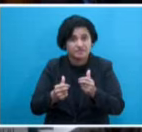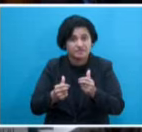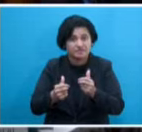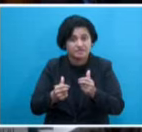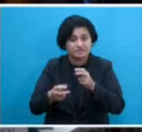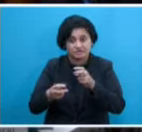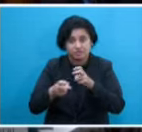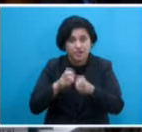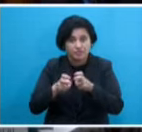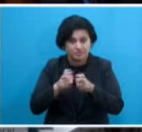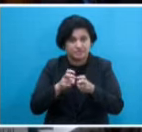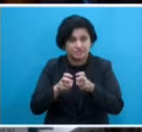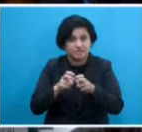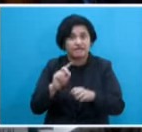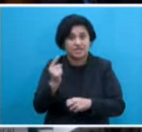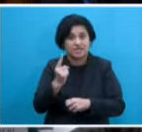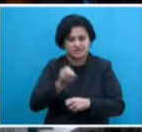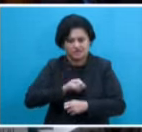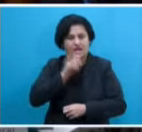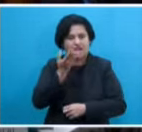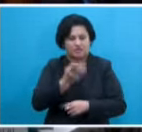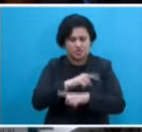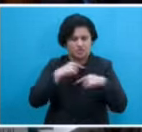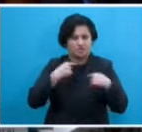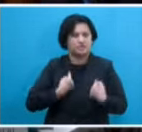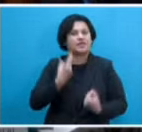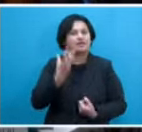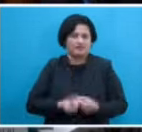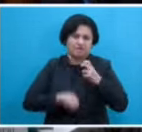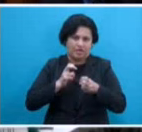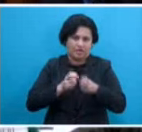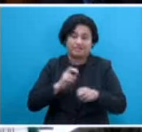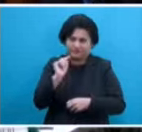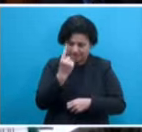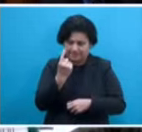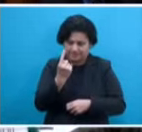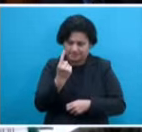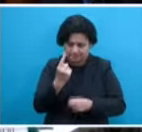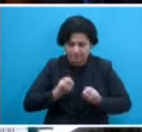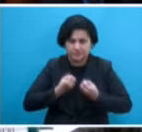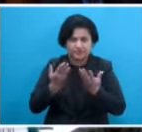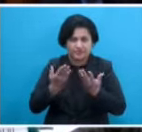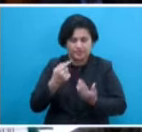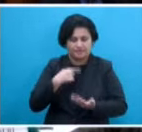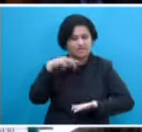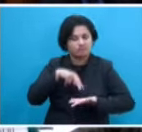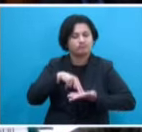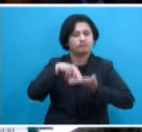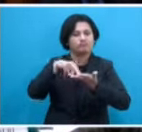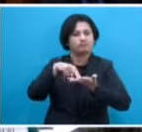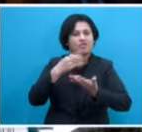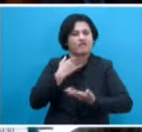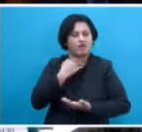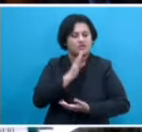First of all, admit that we have a problem. I stand here today to give a voice to the many of us that